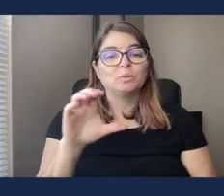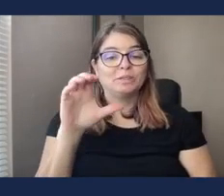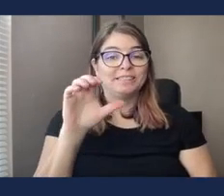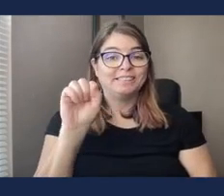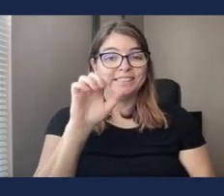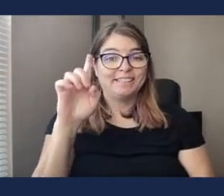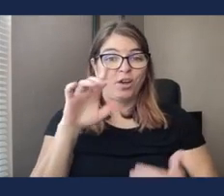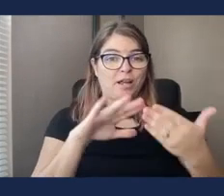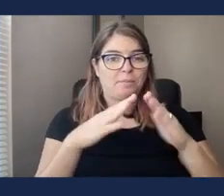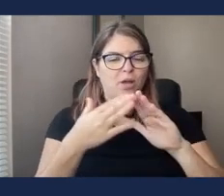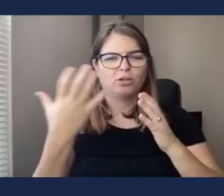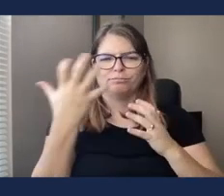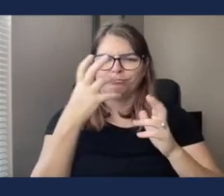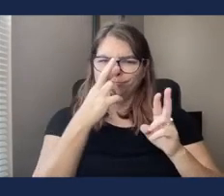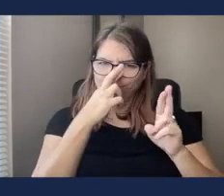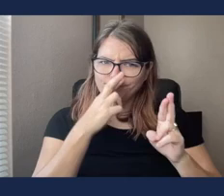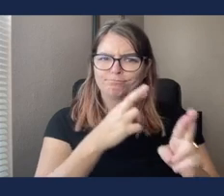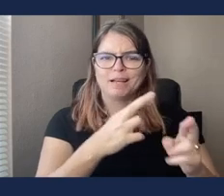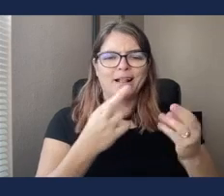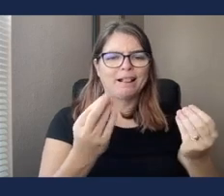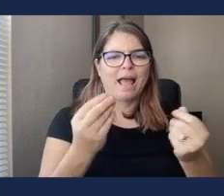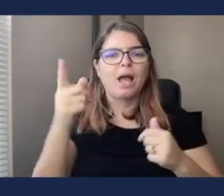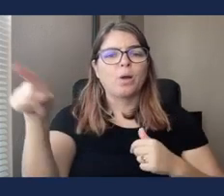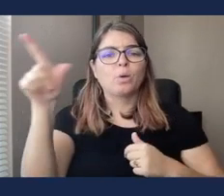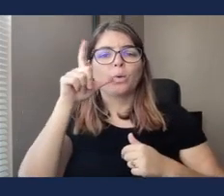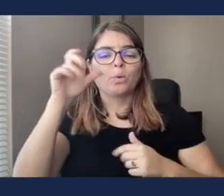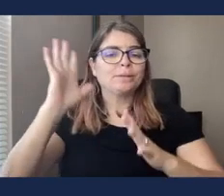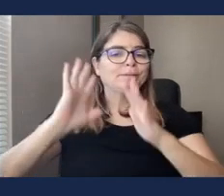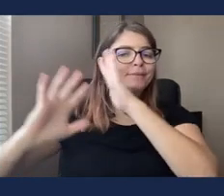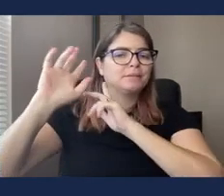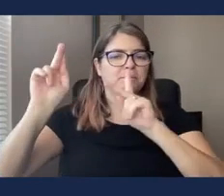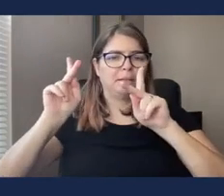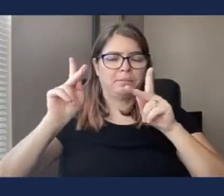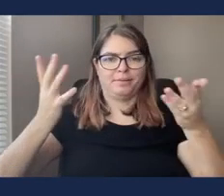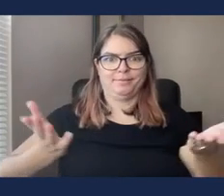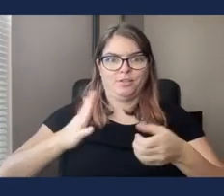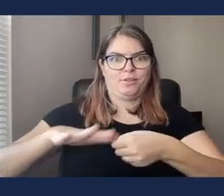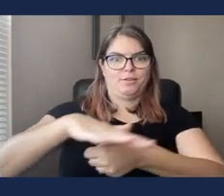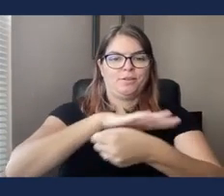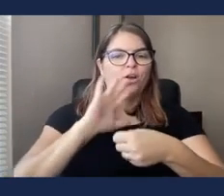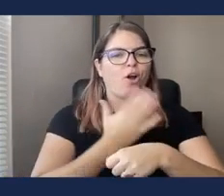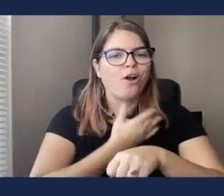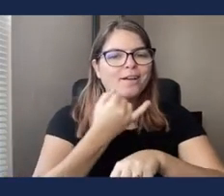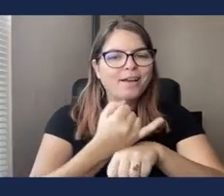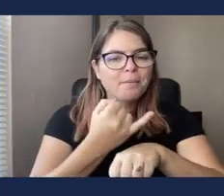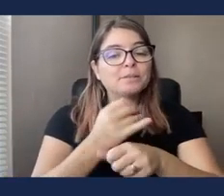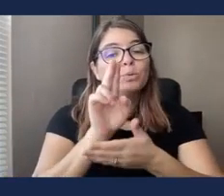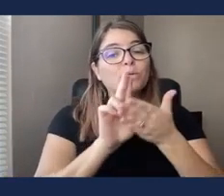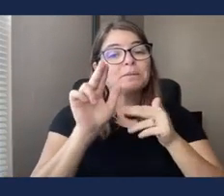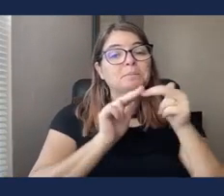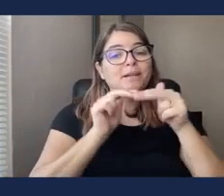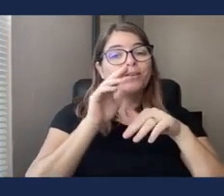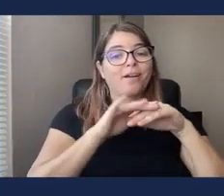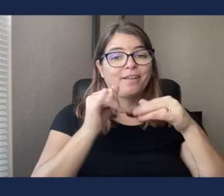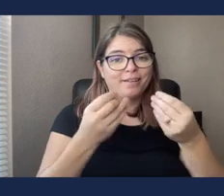great respect for the land and the original people of the area where our campus is located. The university was built on the territory